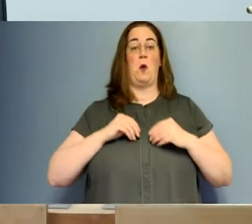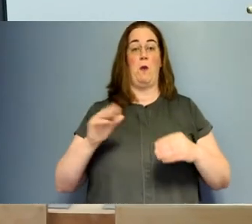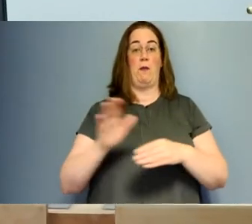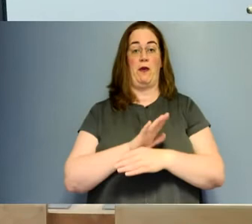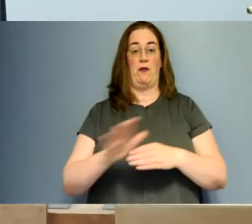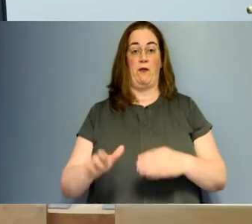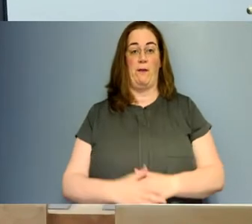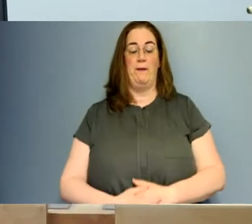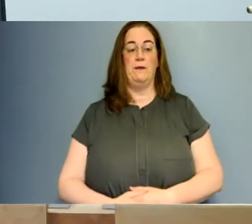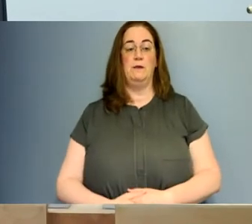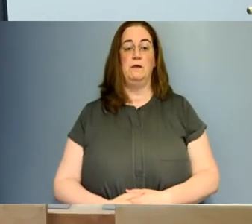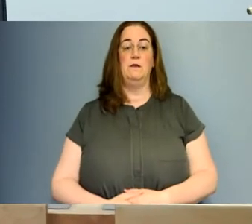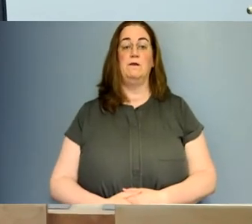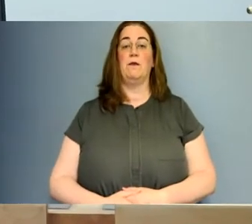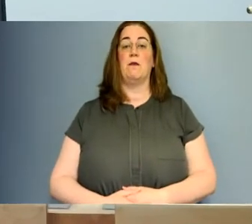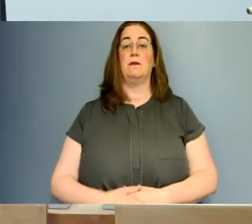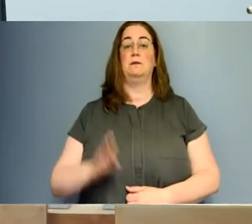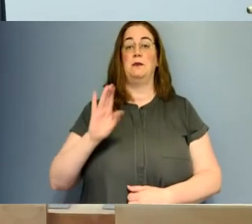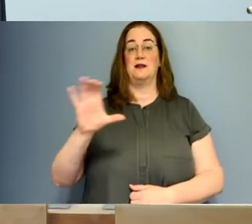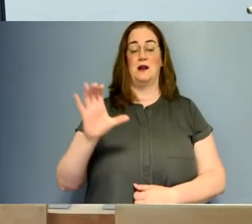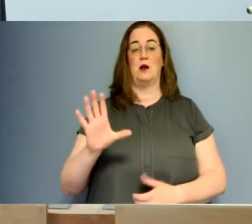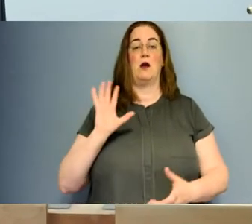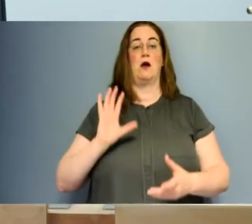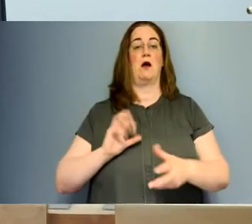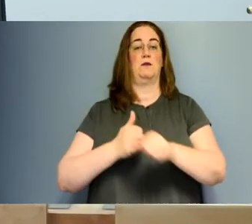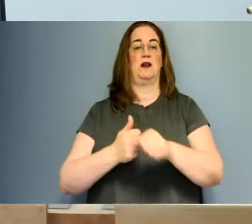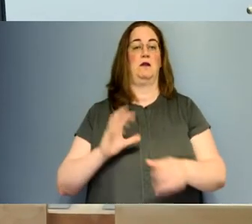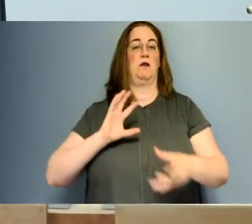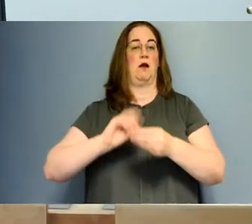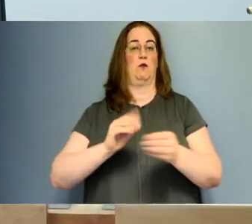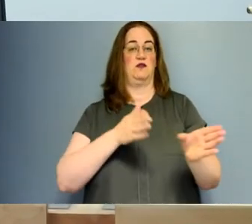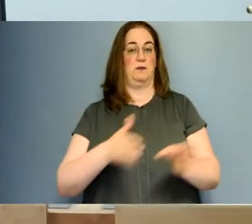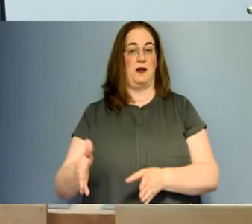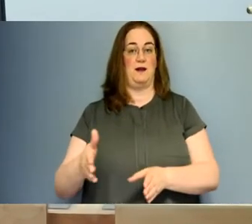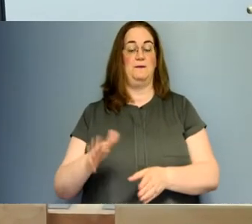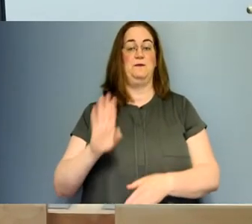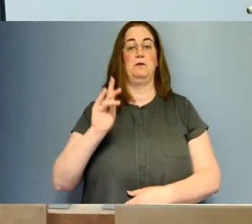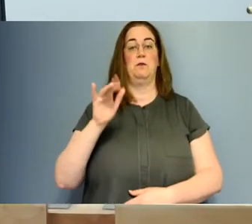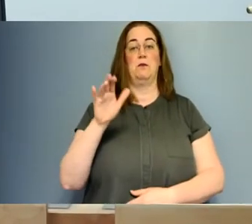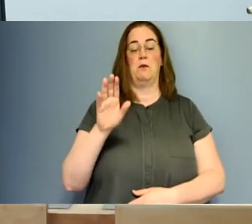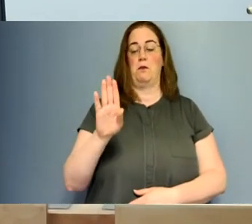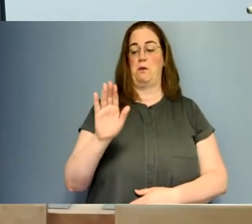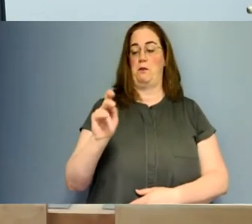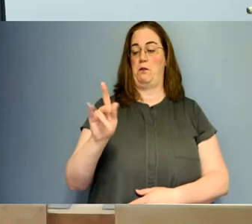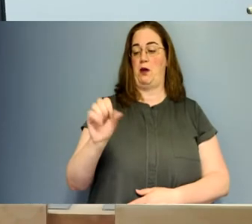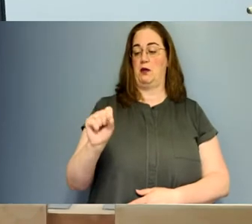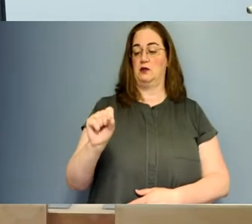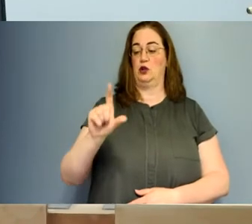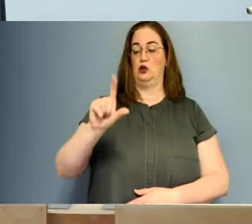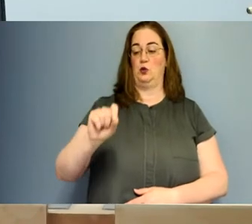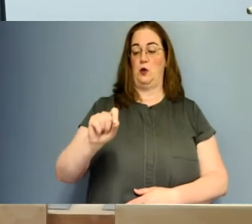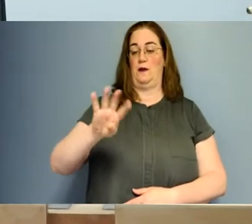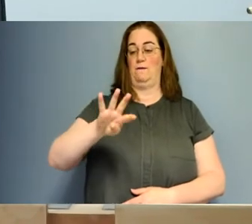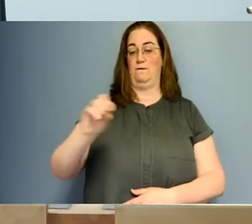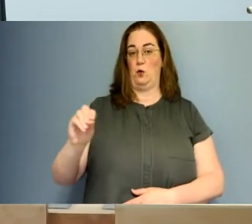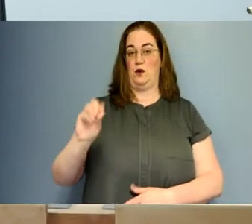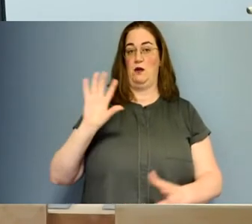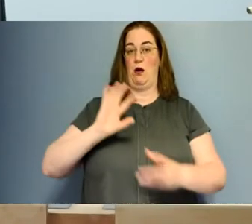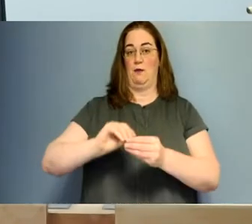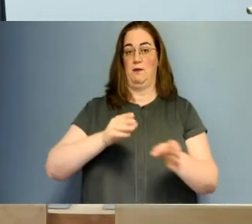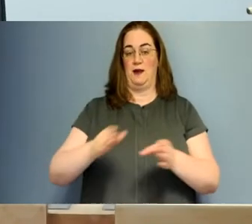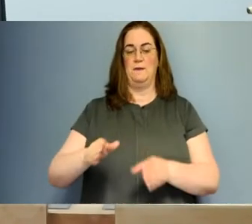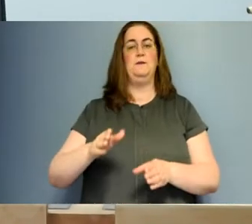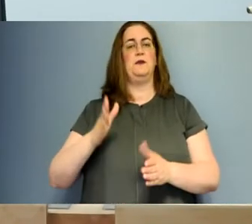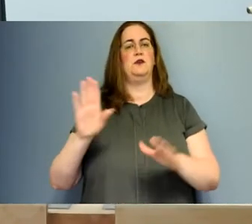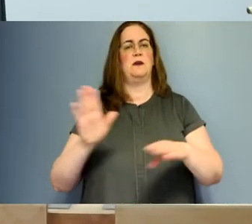businesses. The county is updating its comprehensive plan. It is the Bucks 2040 comprehensive plan, and there's a business